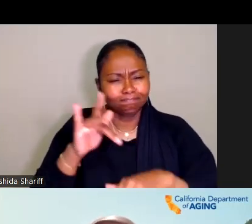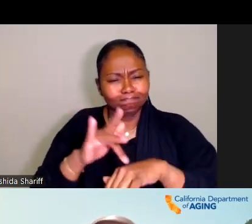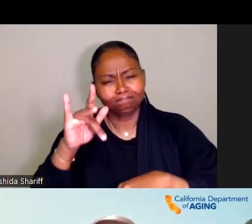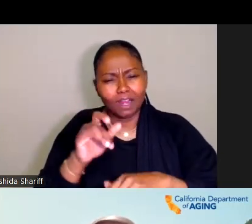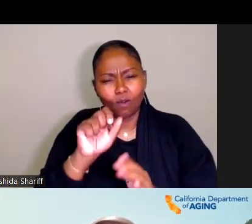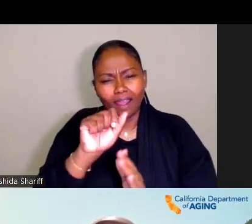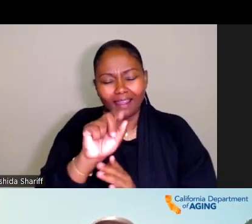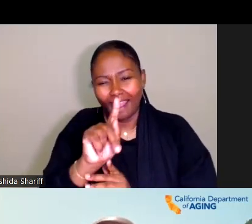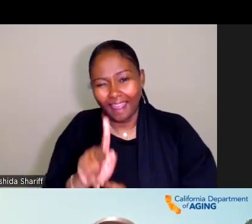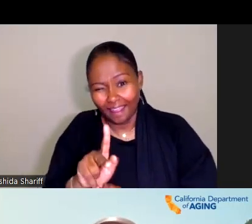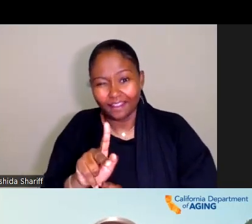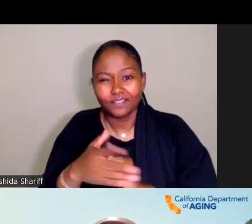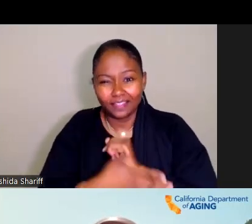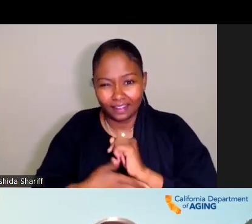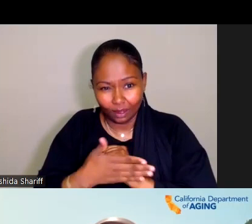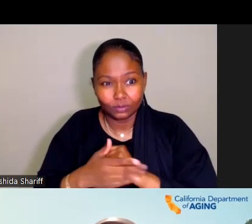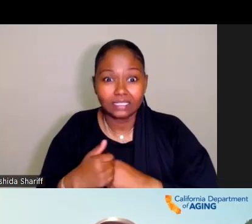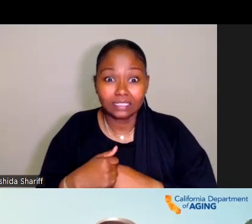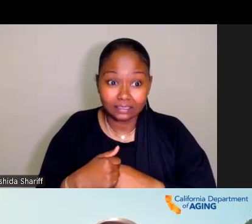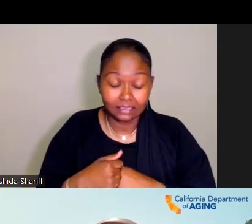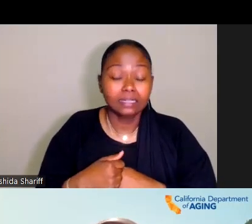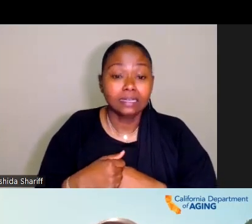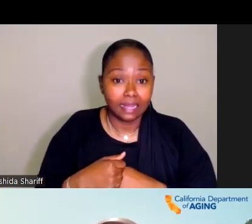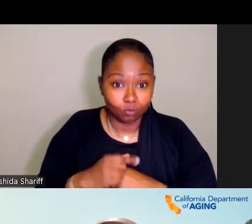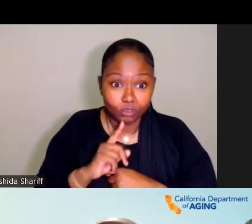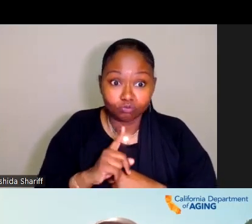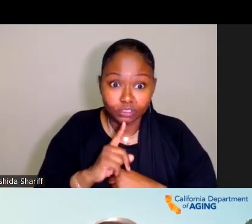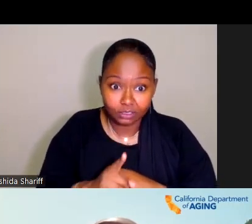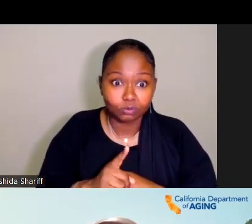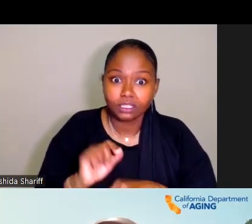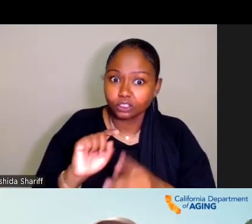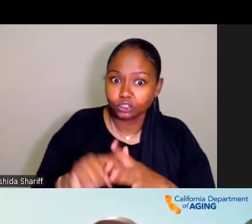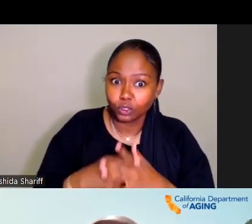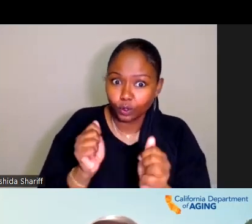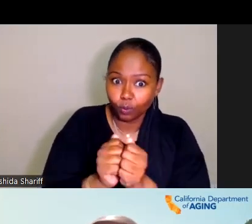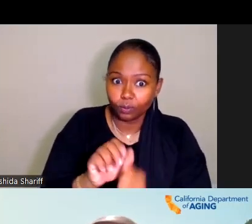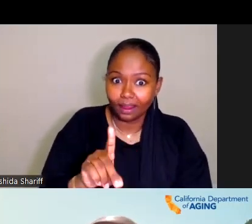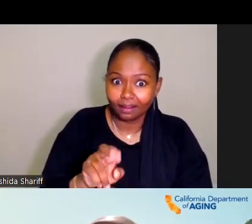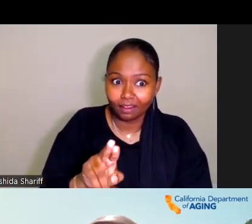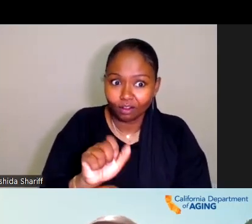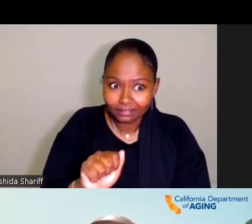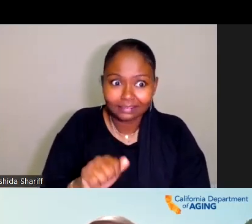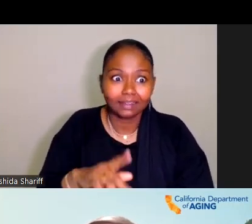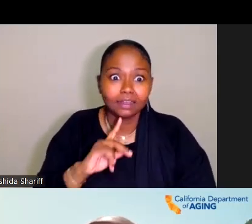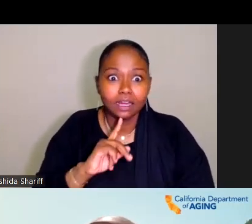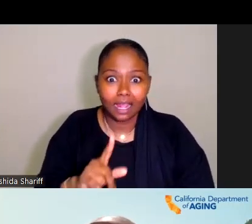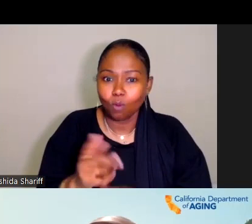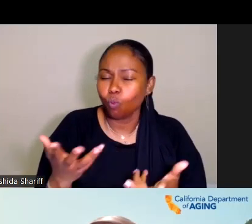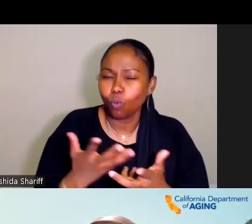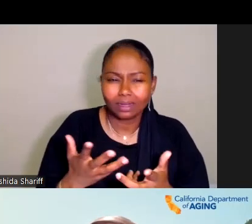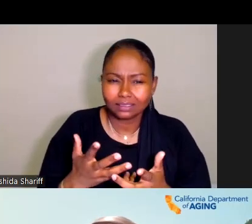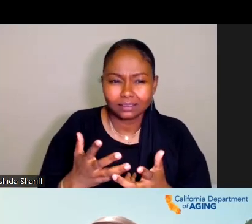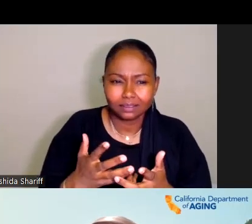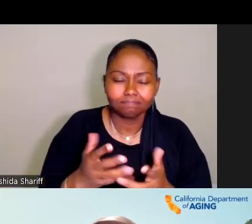that's up and operational. And we're really looking at what's the next, you know, what's the sustainability plan for the